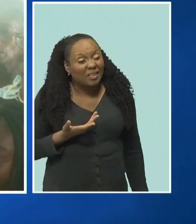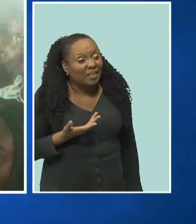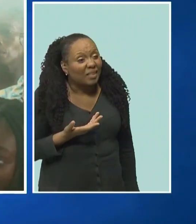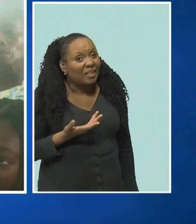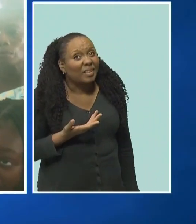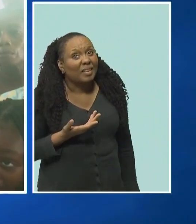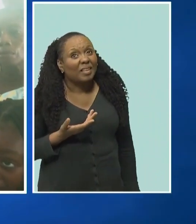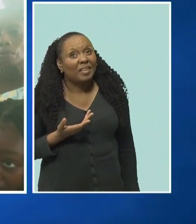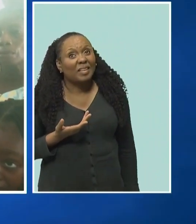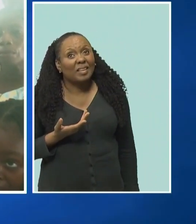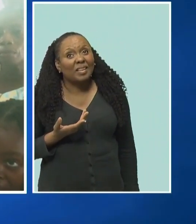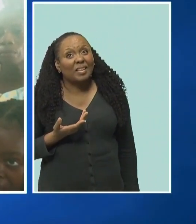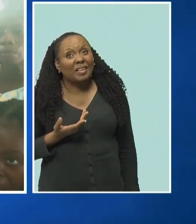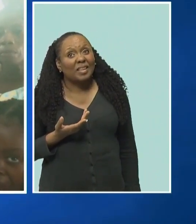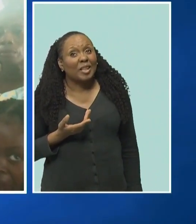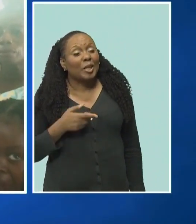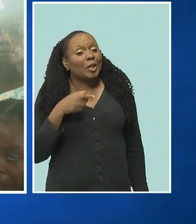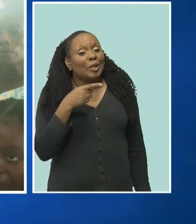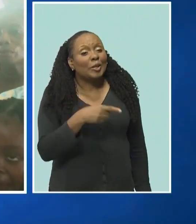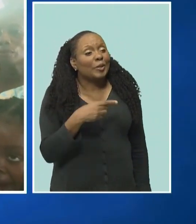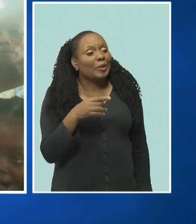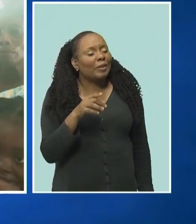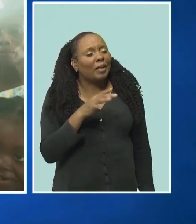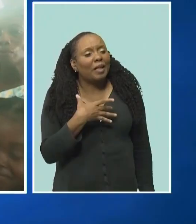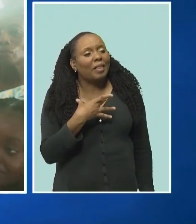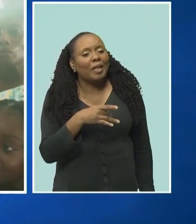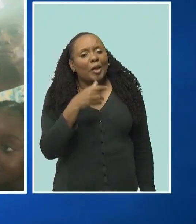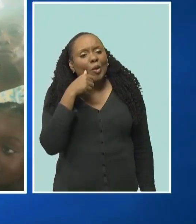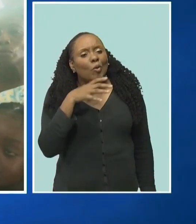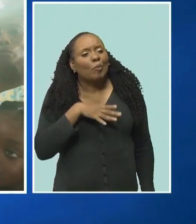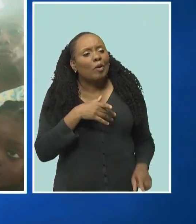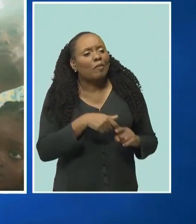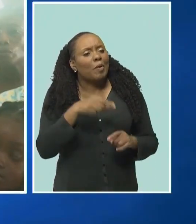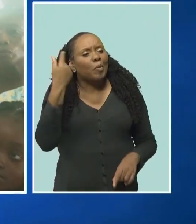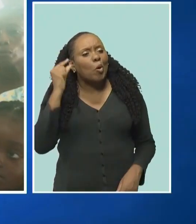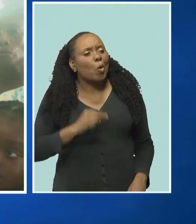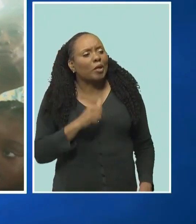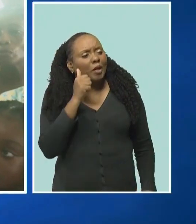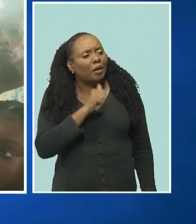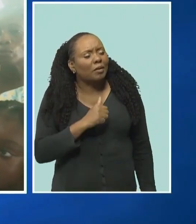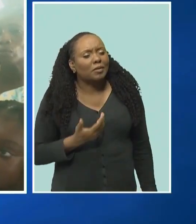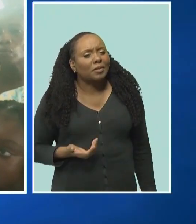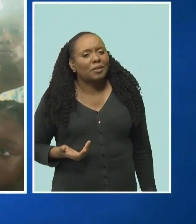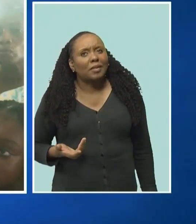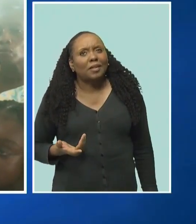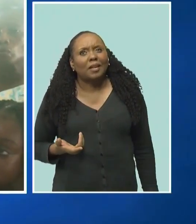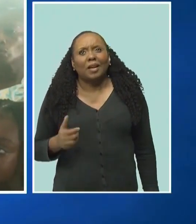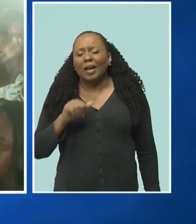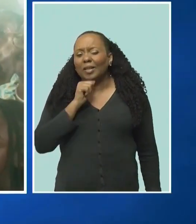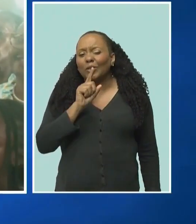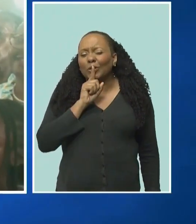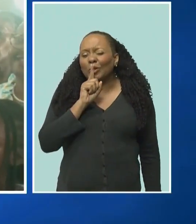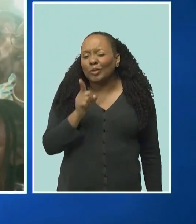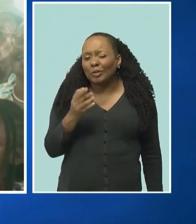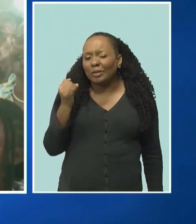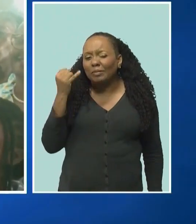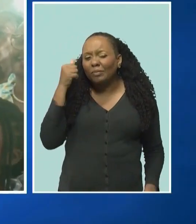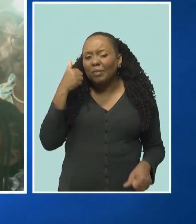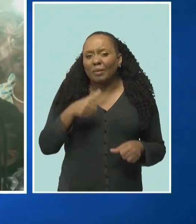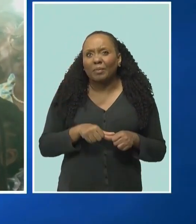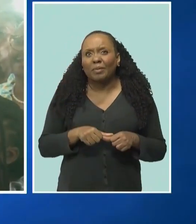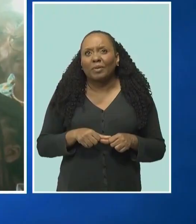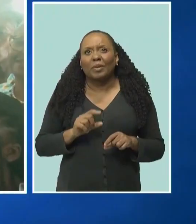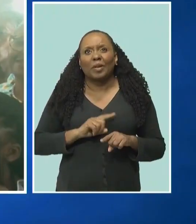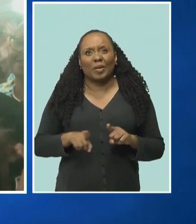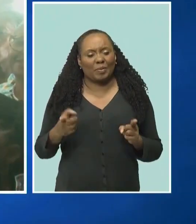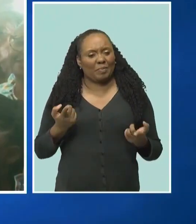you like the lady in Golden Girls? So she said, I don't like it. But I'm not sure if she remember. But I just turned